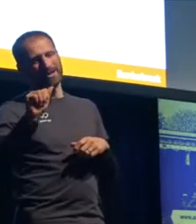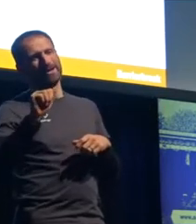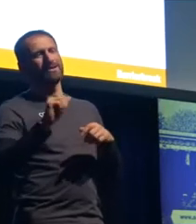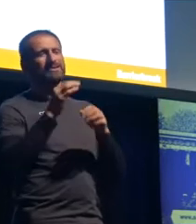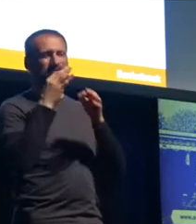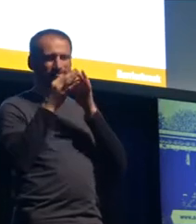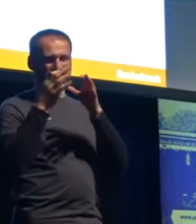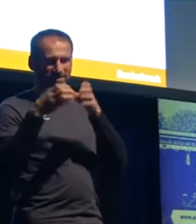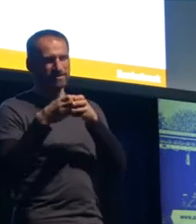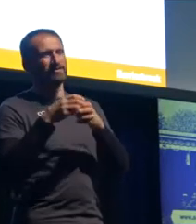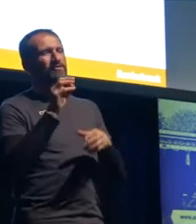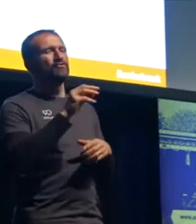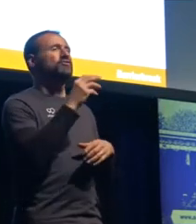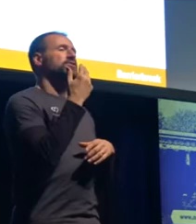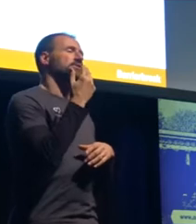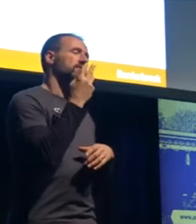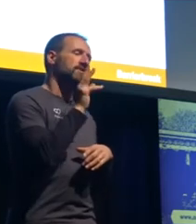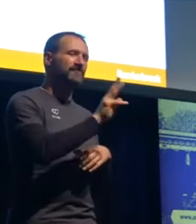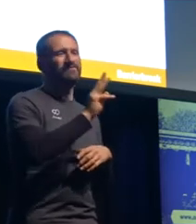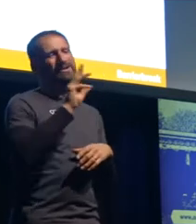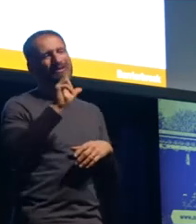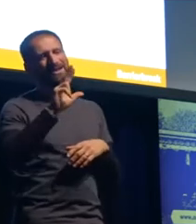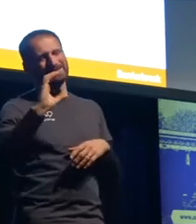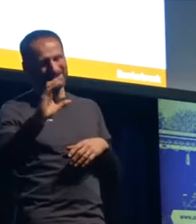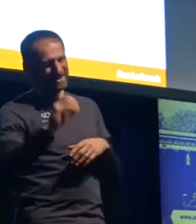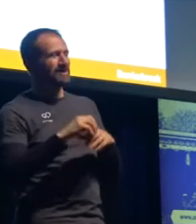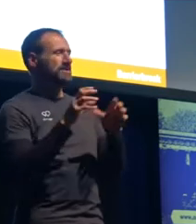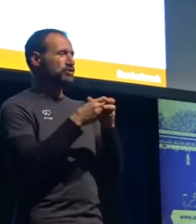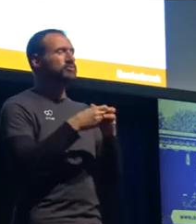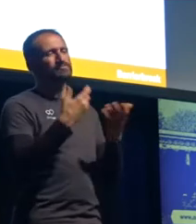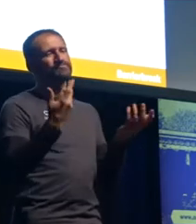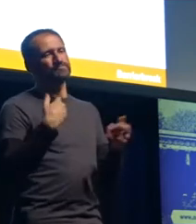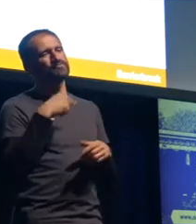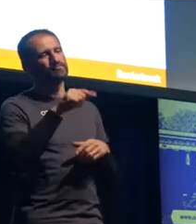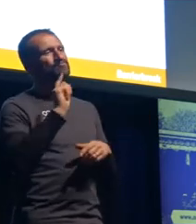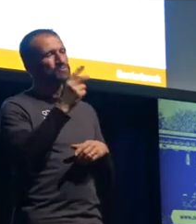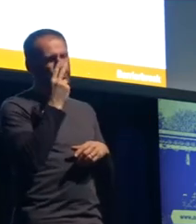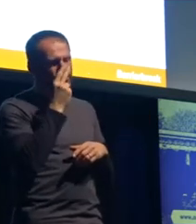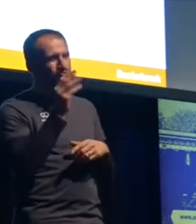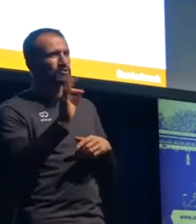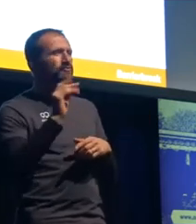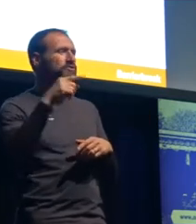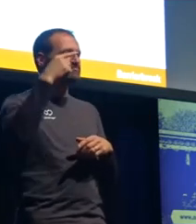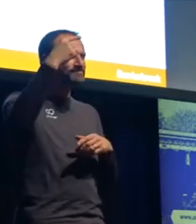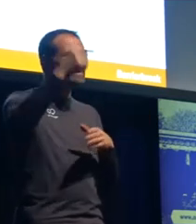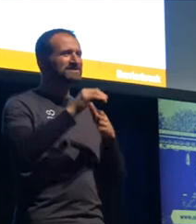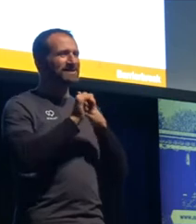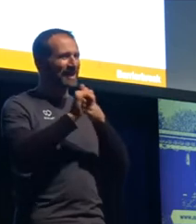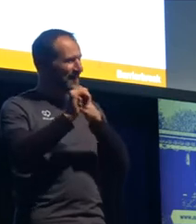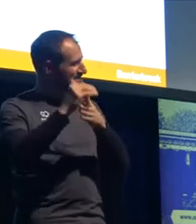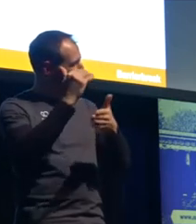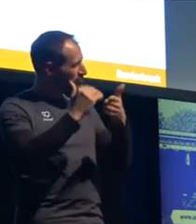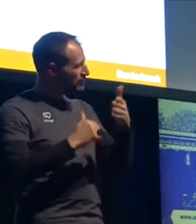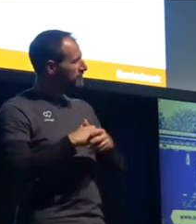a few other W3C groups, like the AG Working Group, which is working on the next version of the WCAG guidelines. And previously, as Matthias